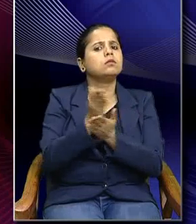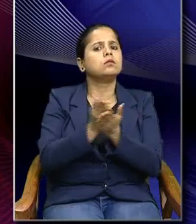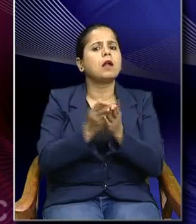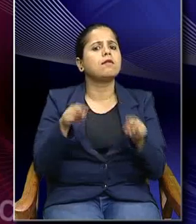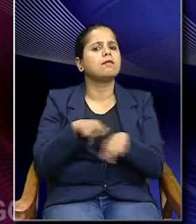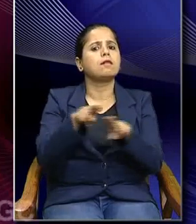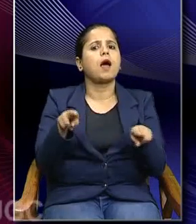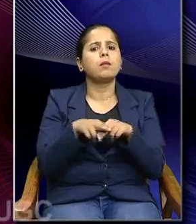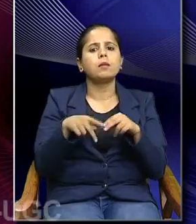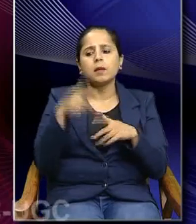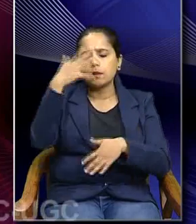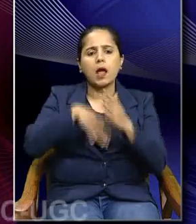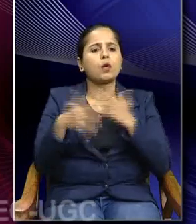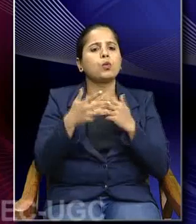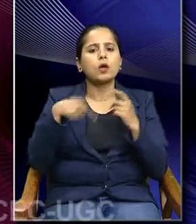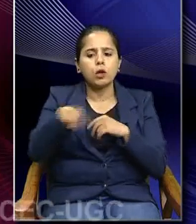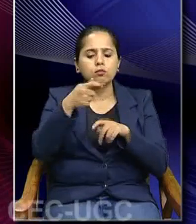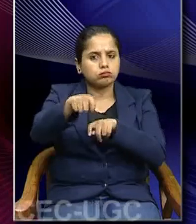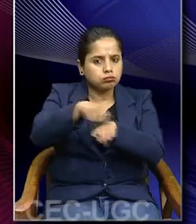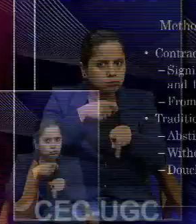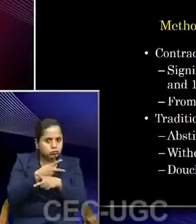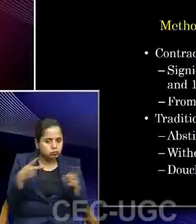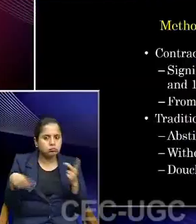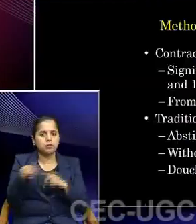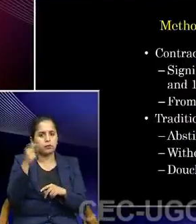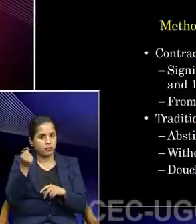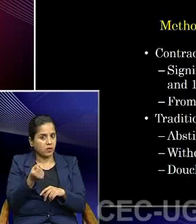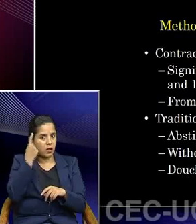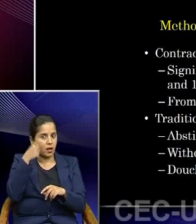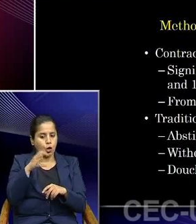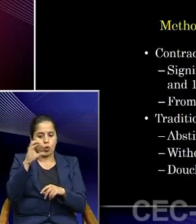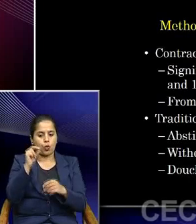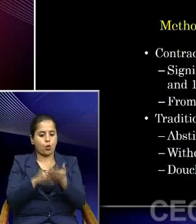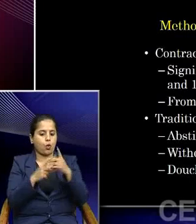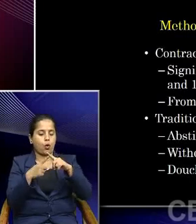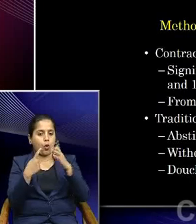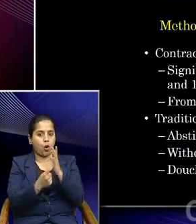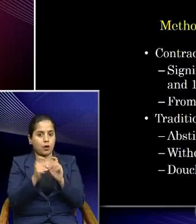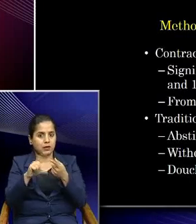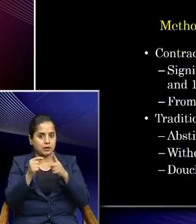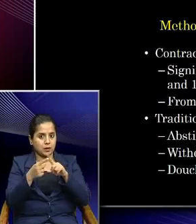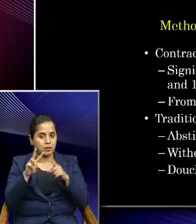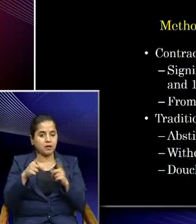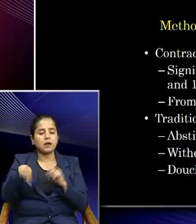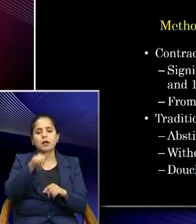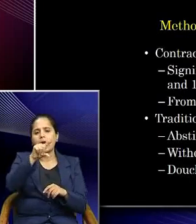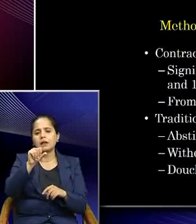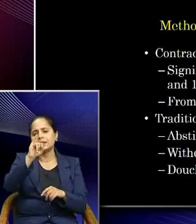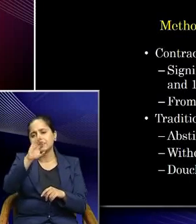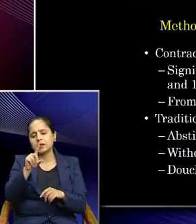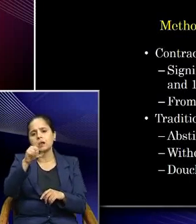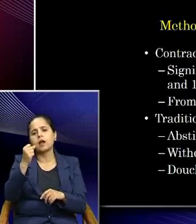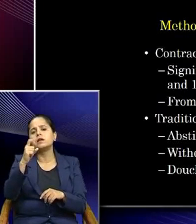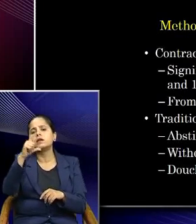family planning? Contraceptive, this was significant in the 1960s and 70s, where the argument